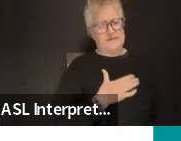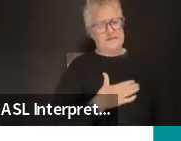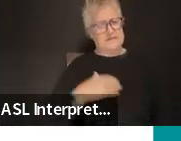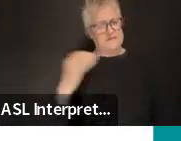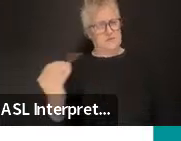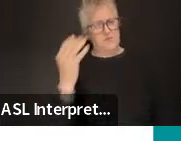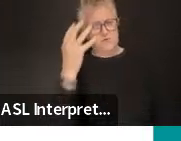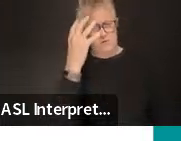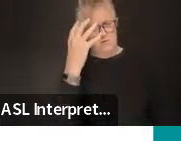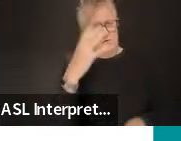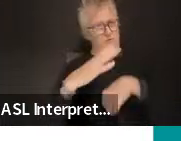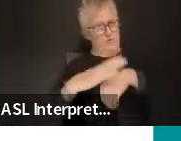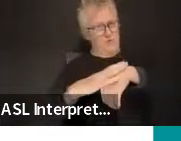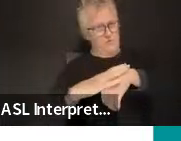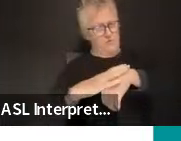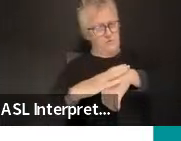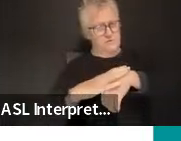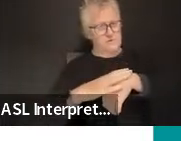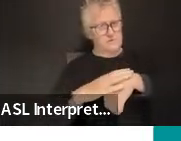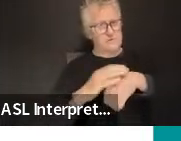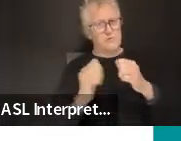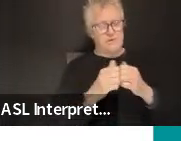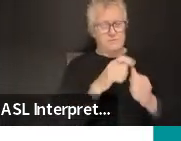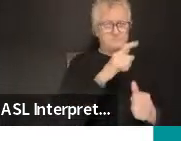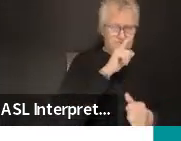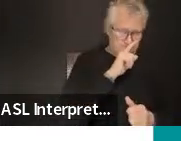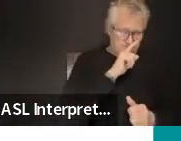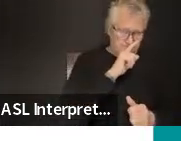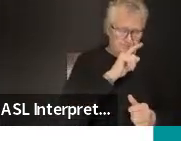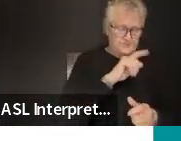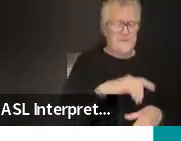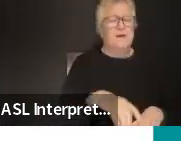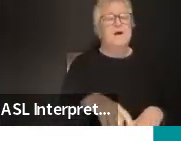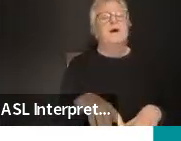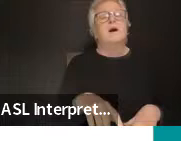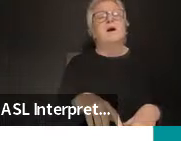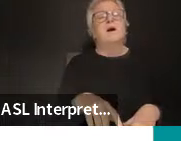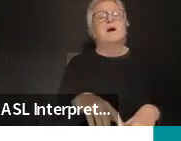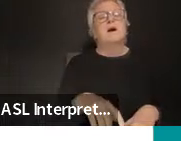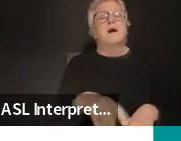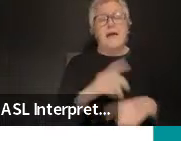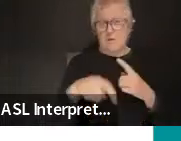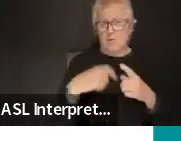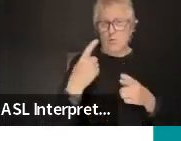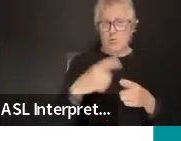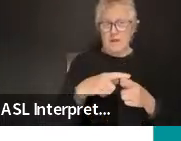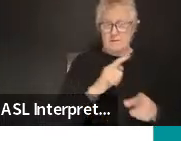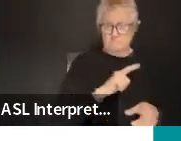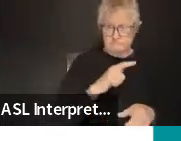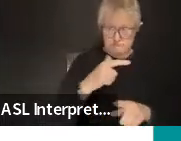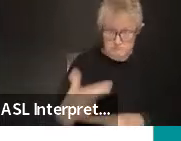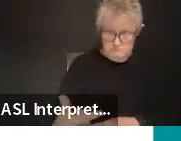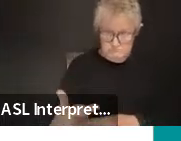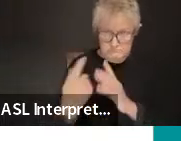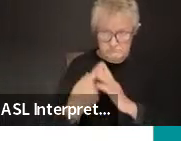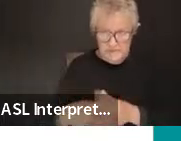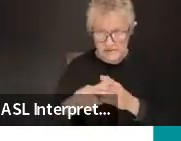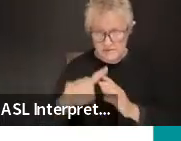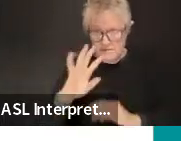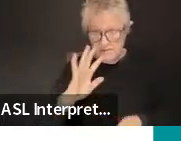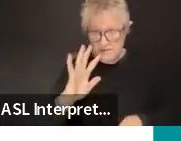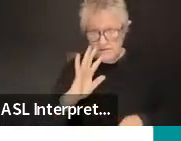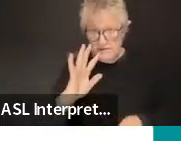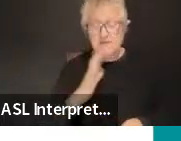name when you begin to speak. And if you experience technical difficulties, please contact program